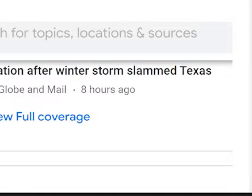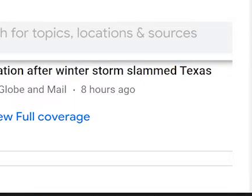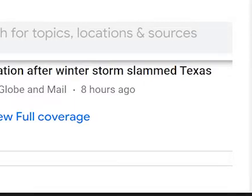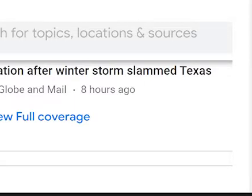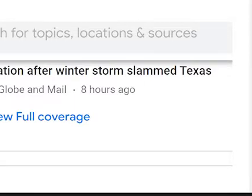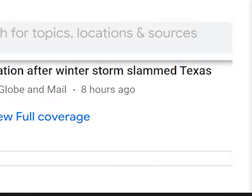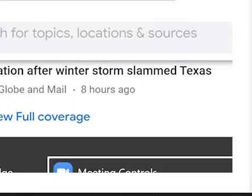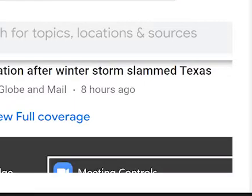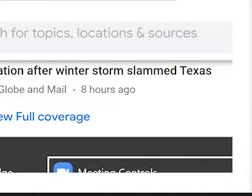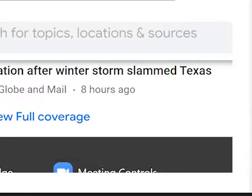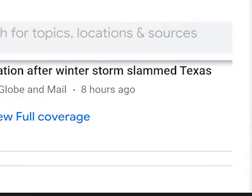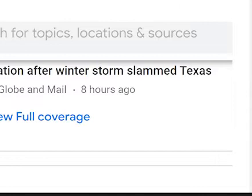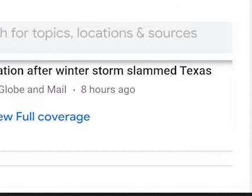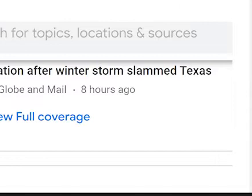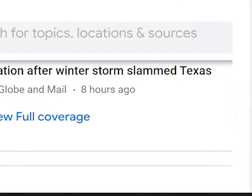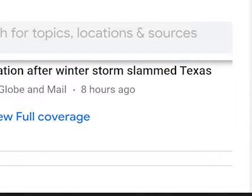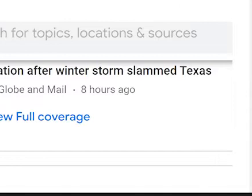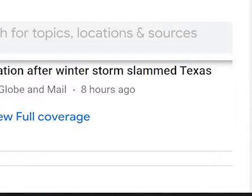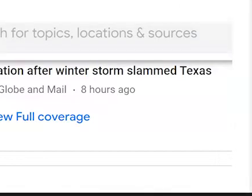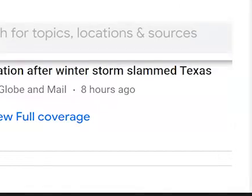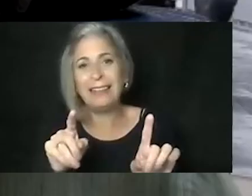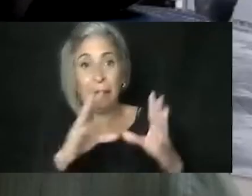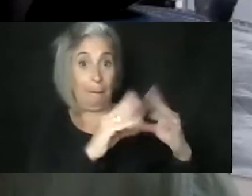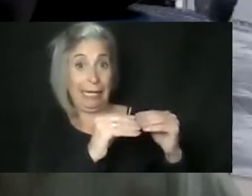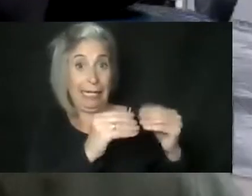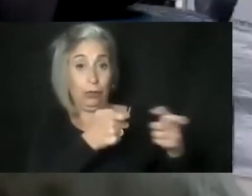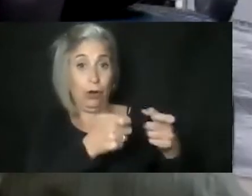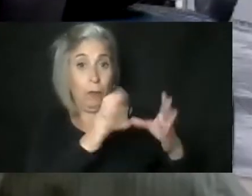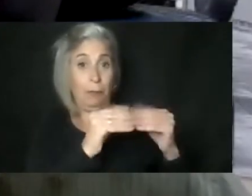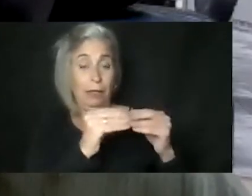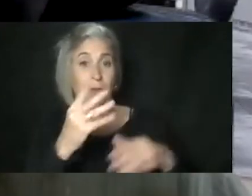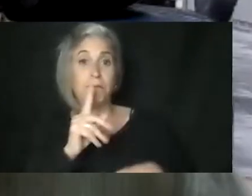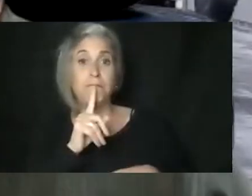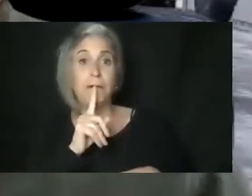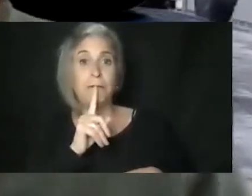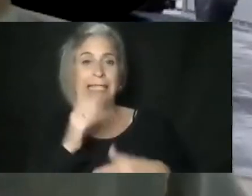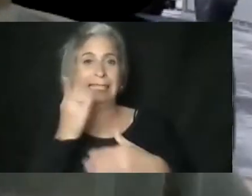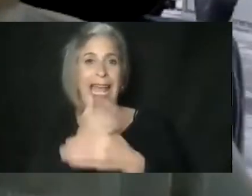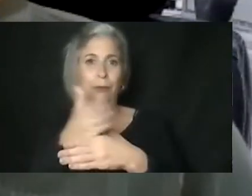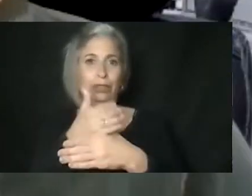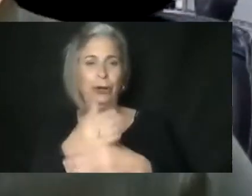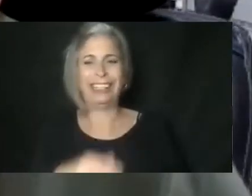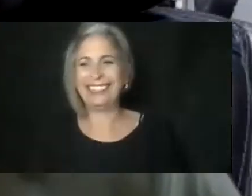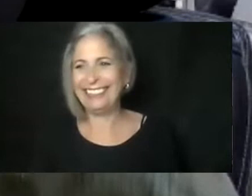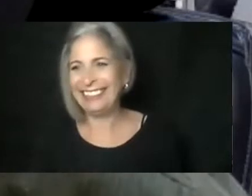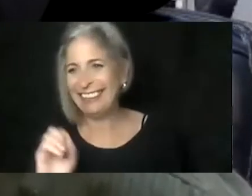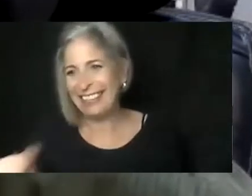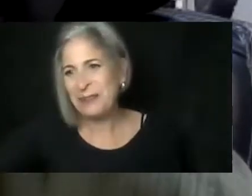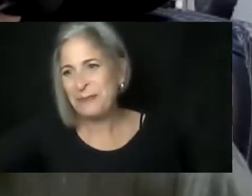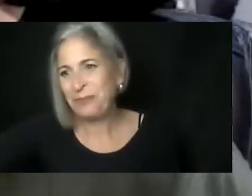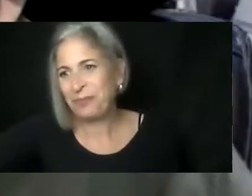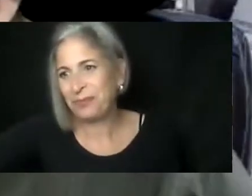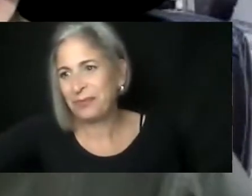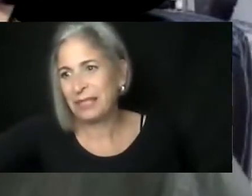apologize for that. meeting control, meeting mute, stop share left space. There we go. All right. Now those